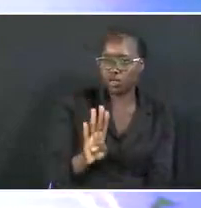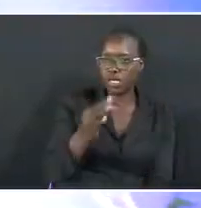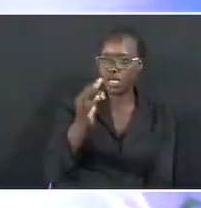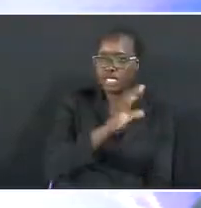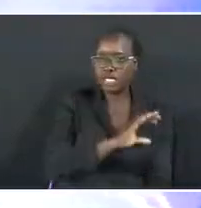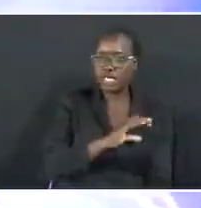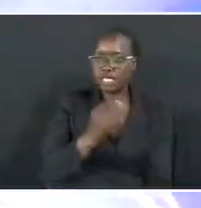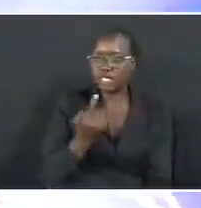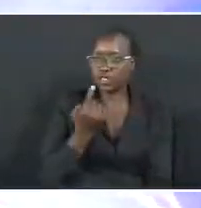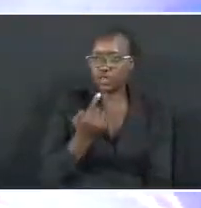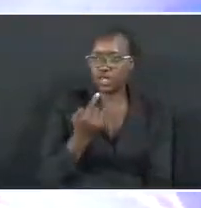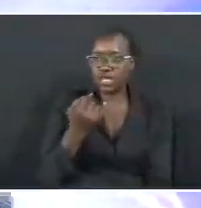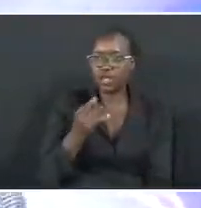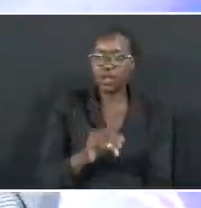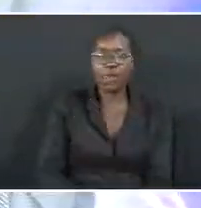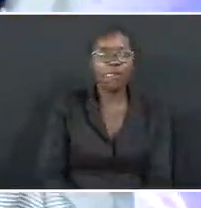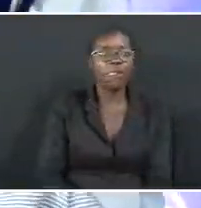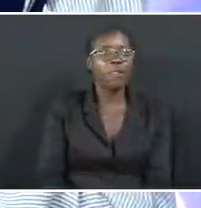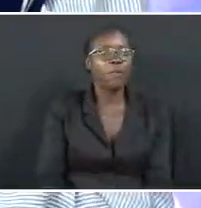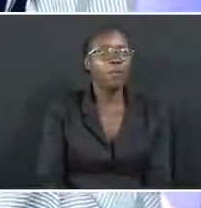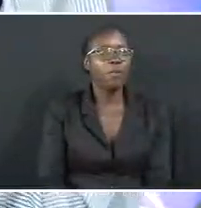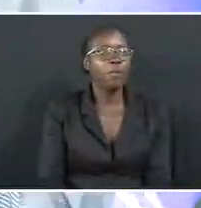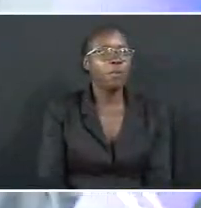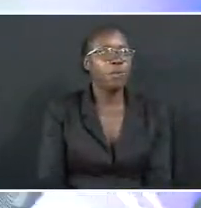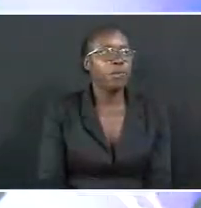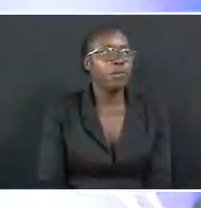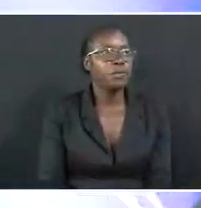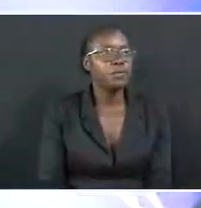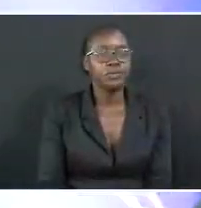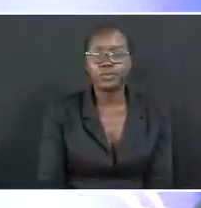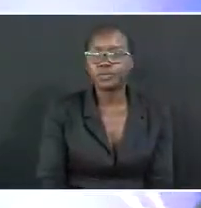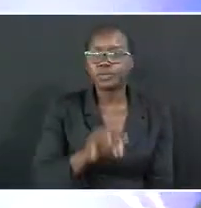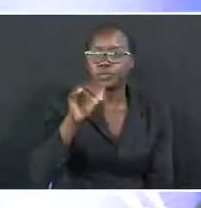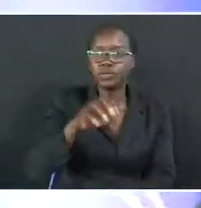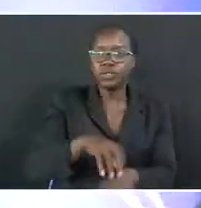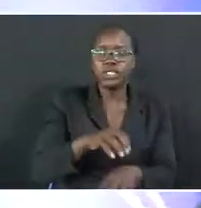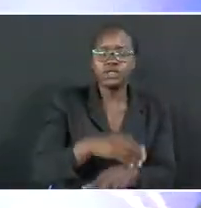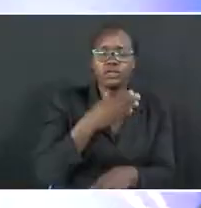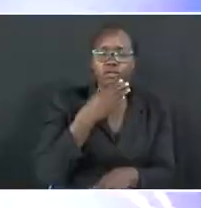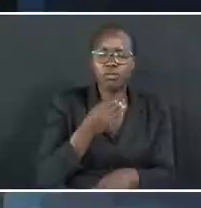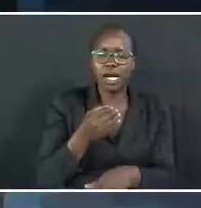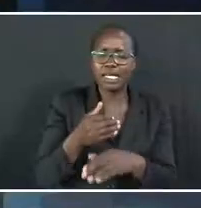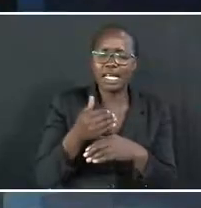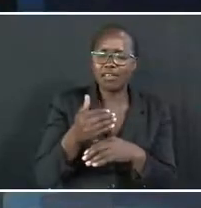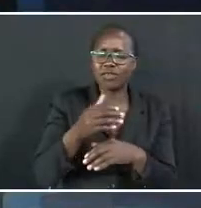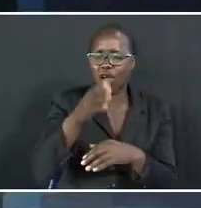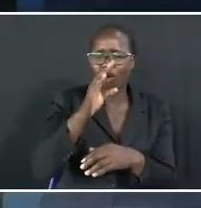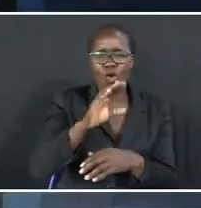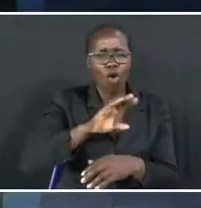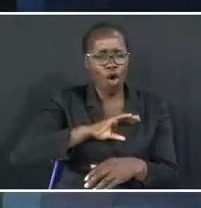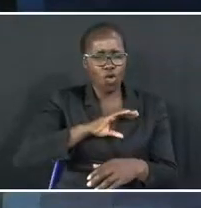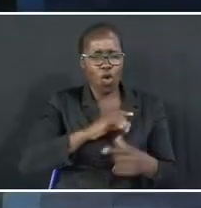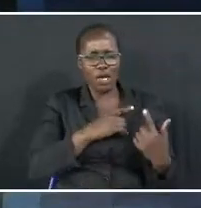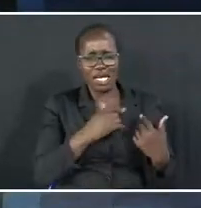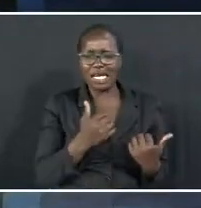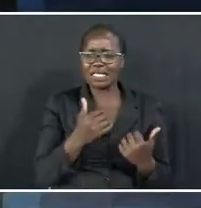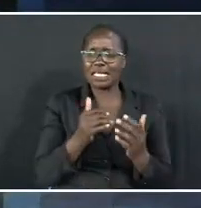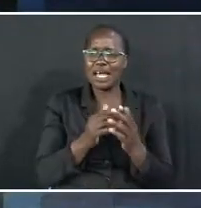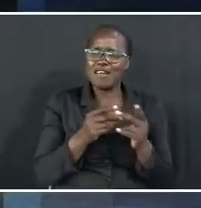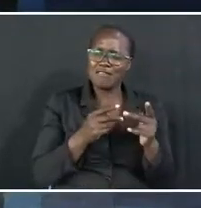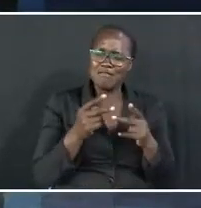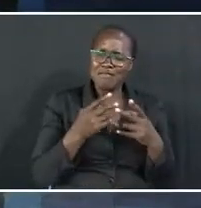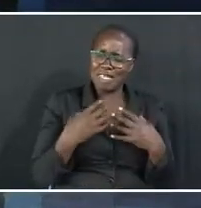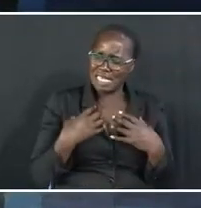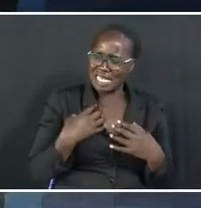three characters: Job, Daniel, then Jesus. Job was a man after God's own heart. Job was a